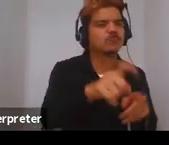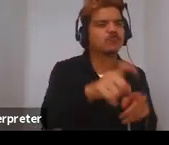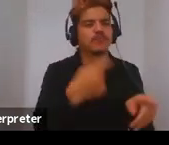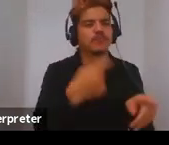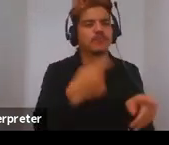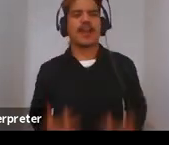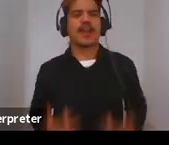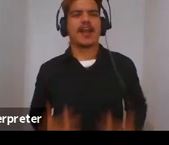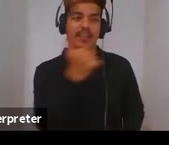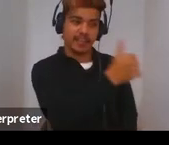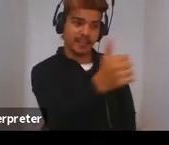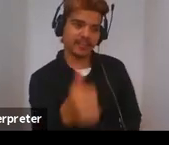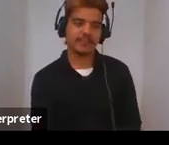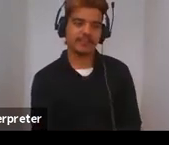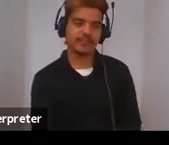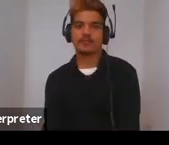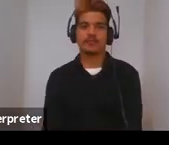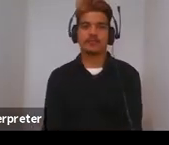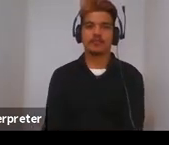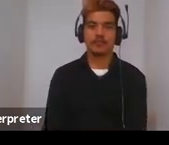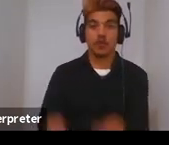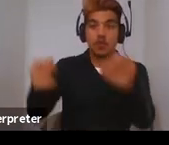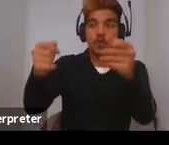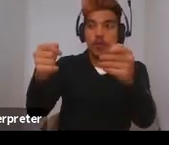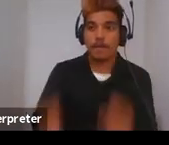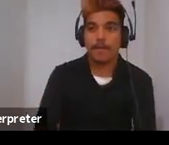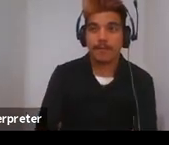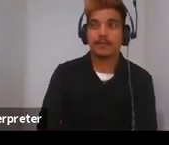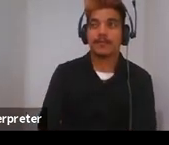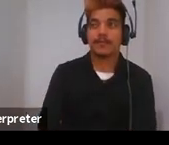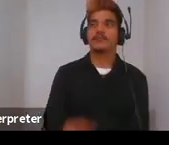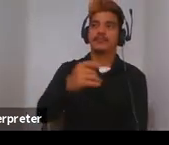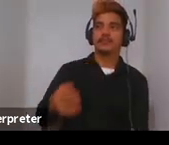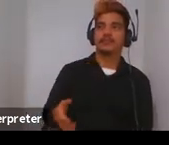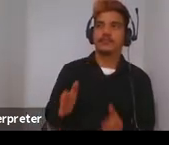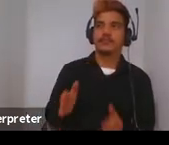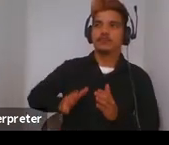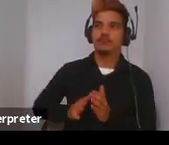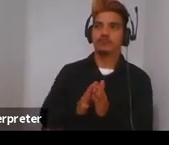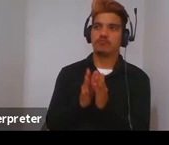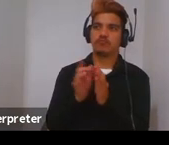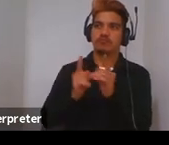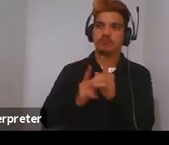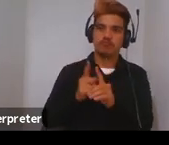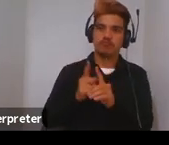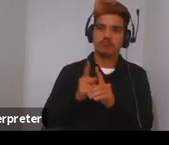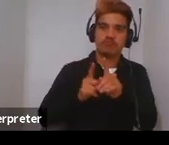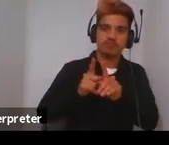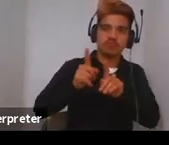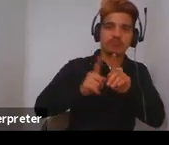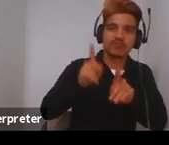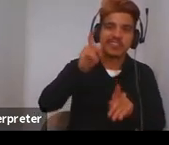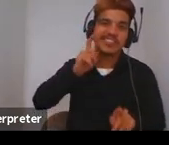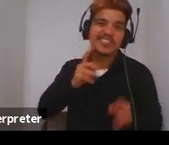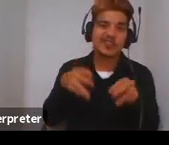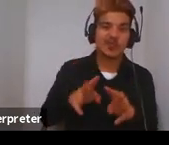or himself. Pulling at someone's clothing. And brushing up against someone in a purposefully sexual way. If you